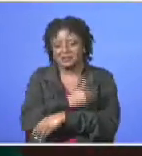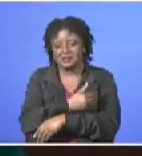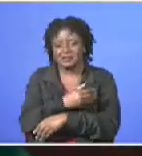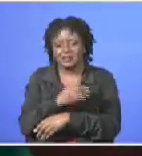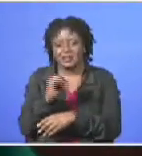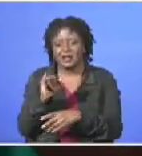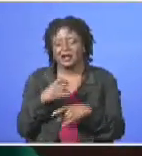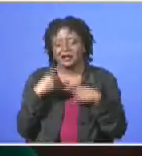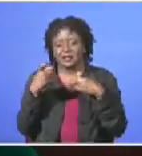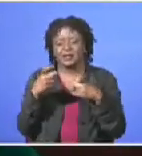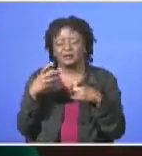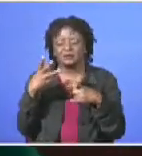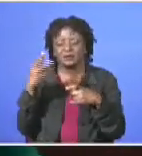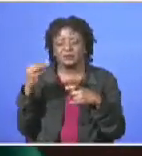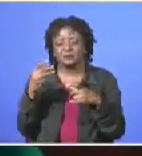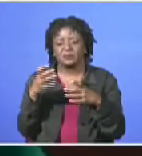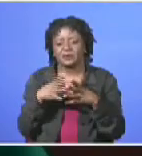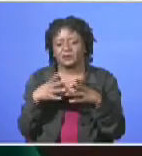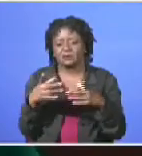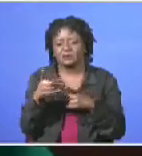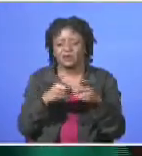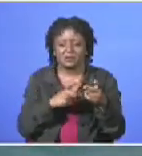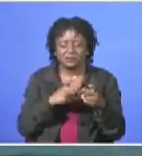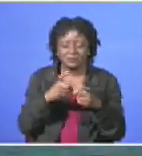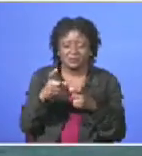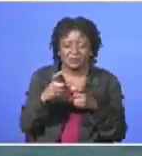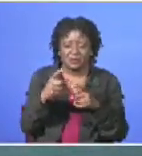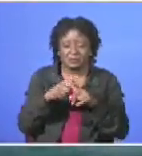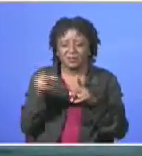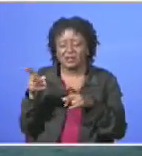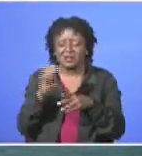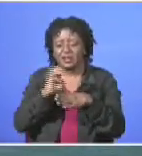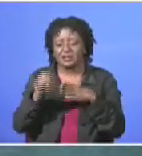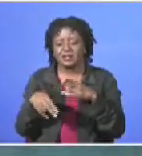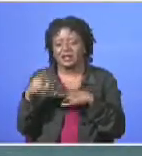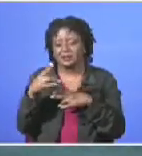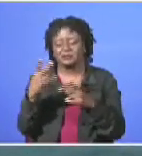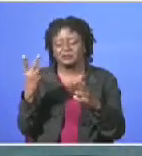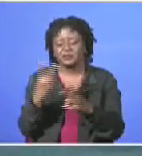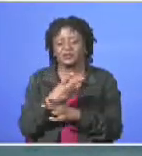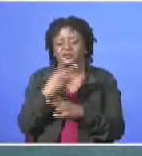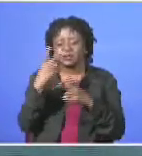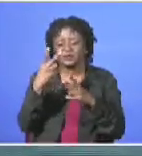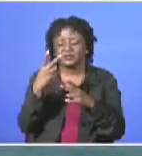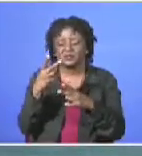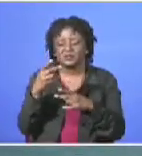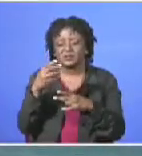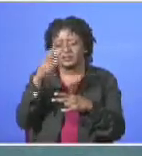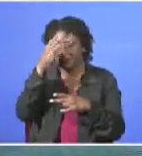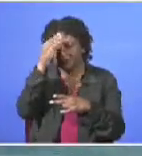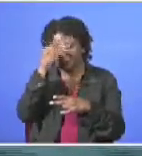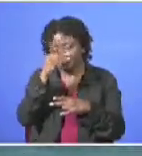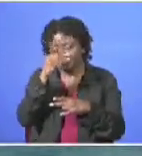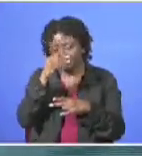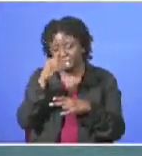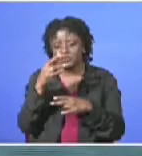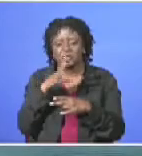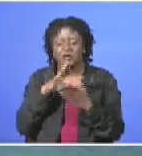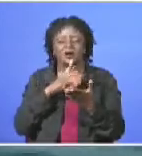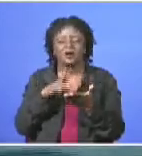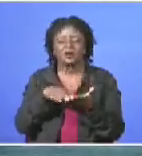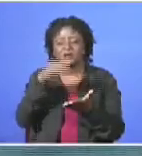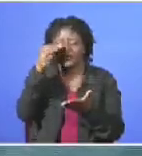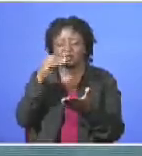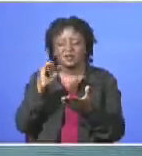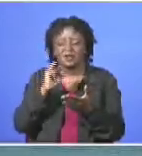gave my son a great challenge, but, you know, that he ended victorious. Well, the guys, they're learning, you know, and I'll be happy to